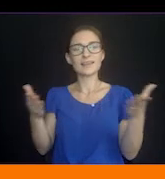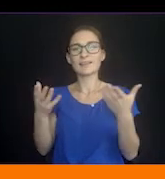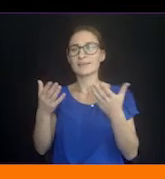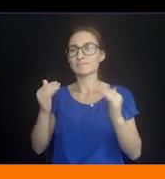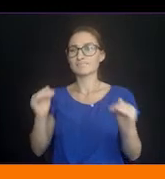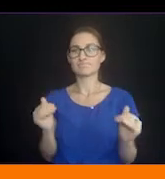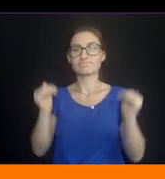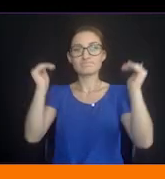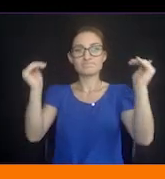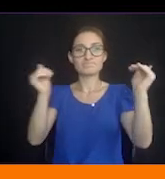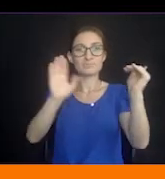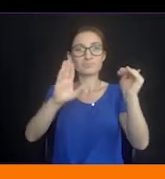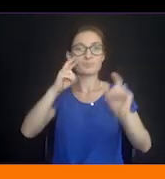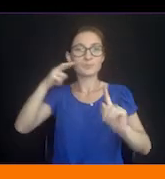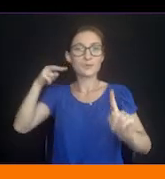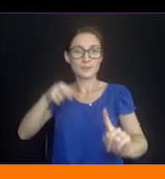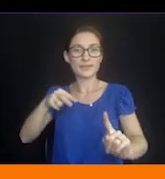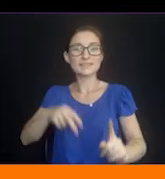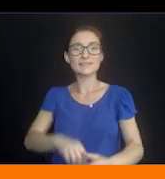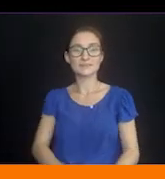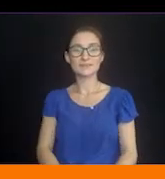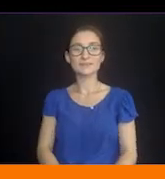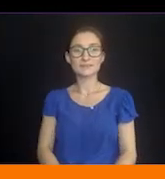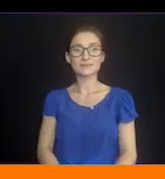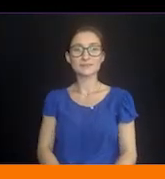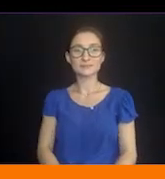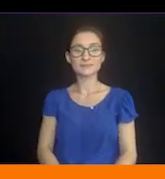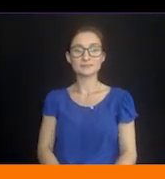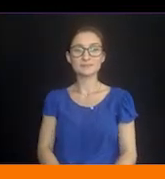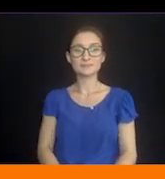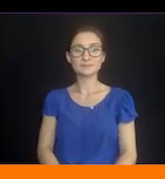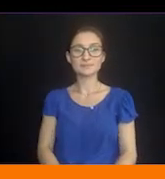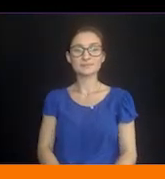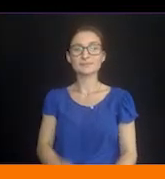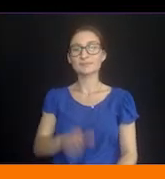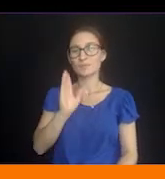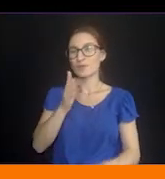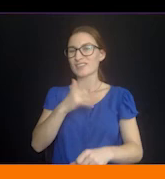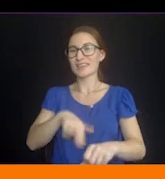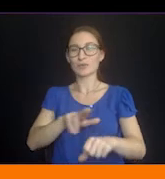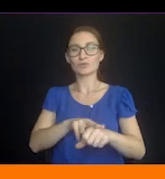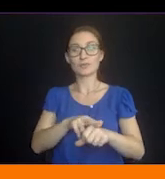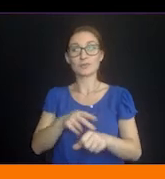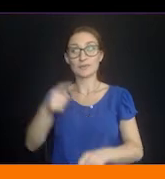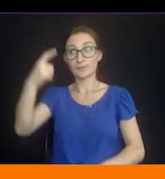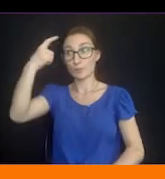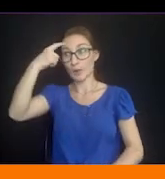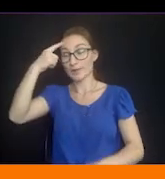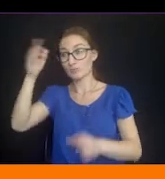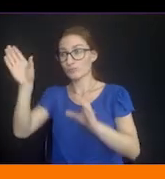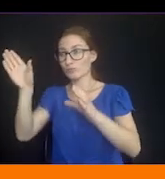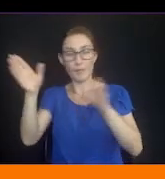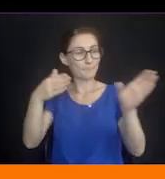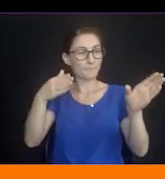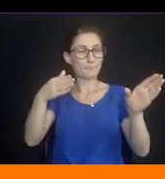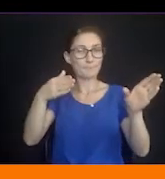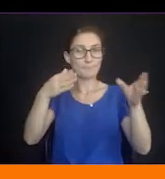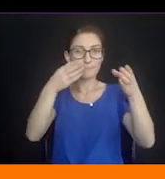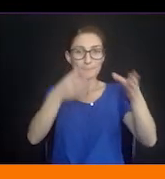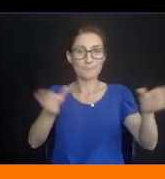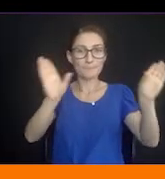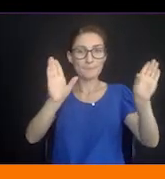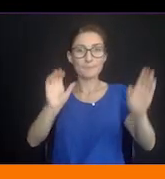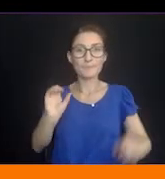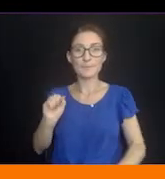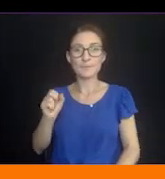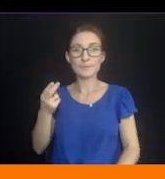anything that puts your existence into greater perspective